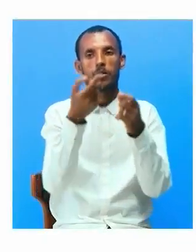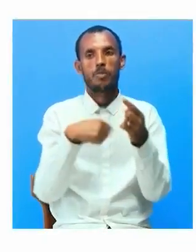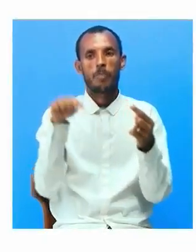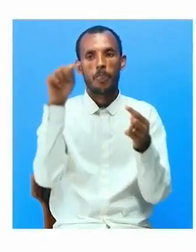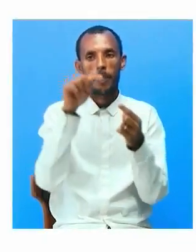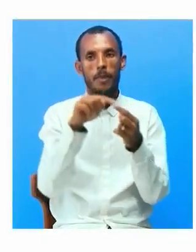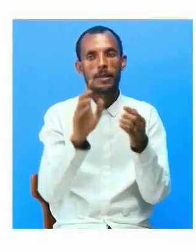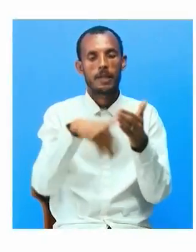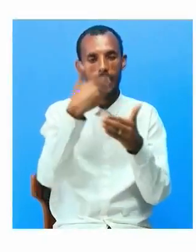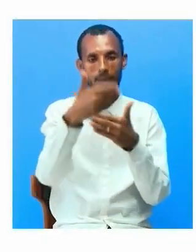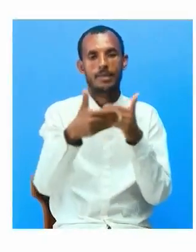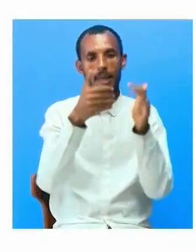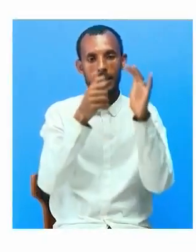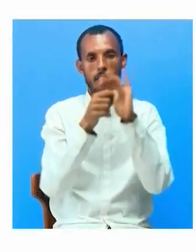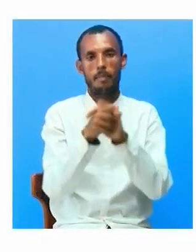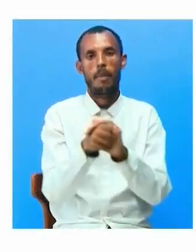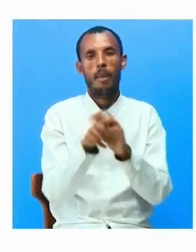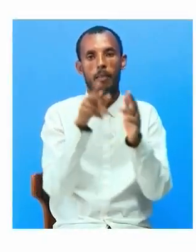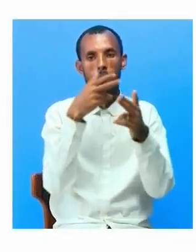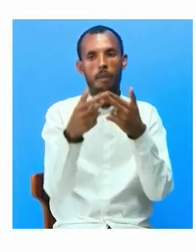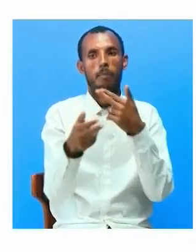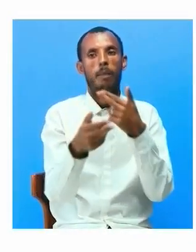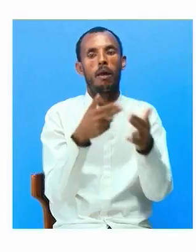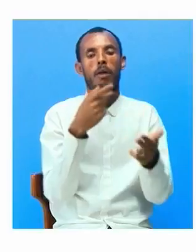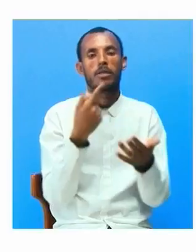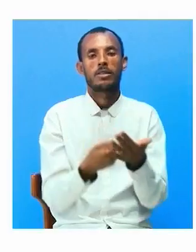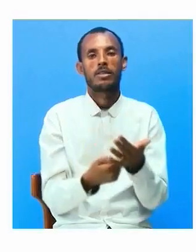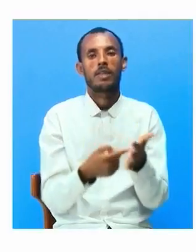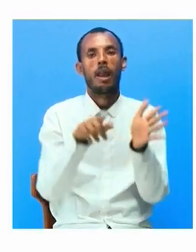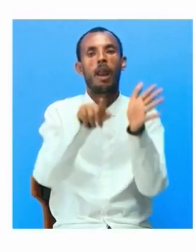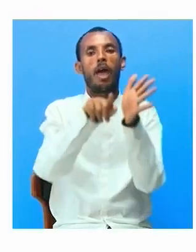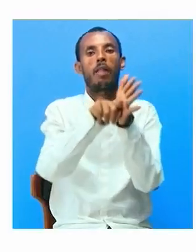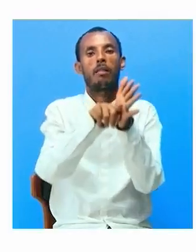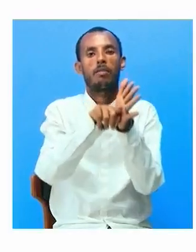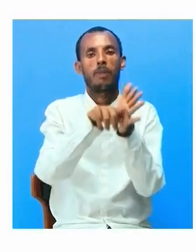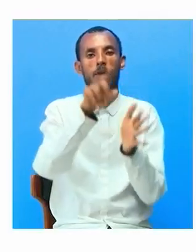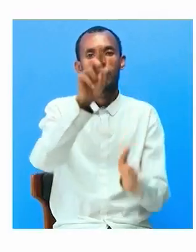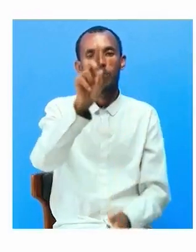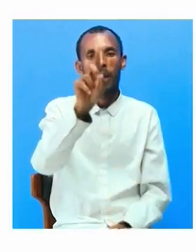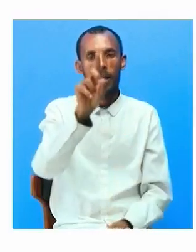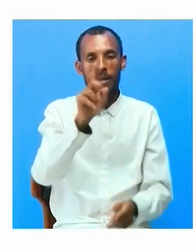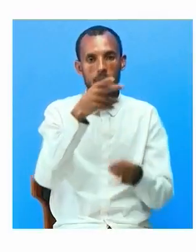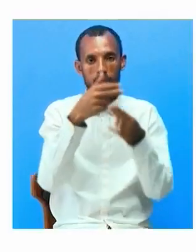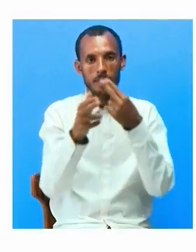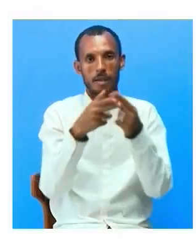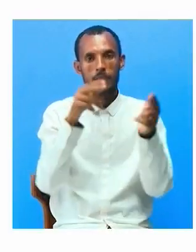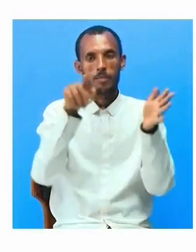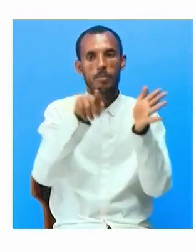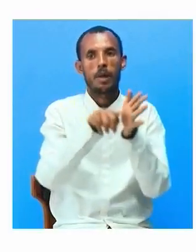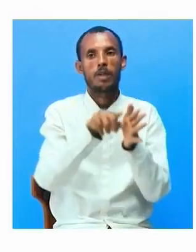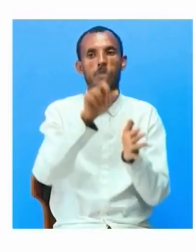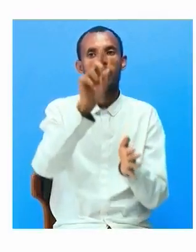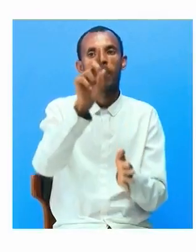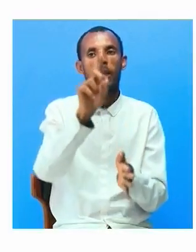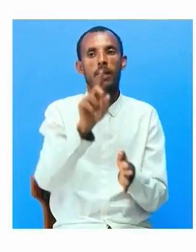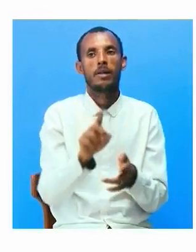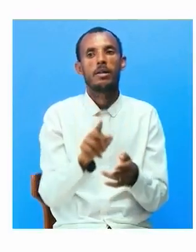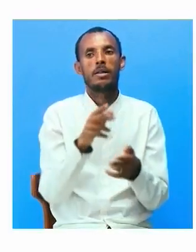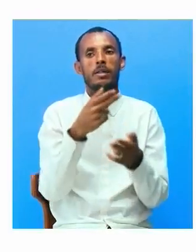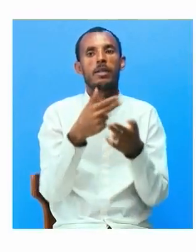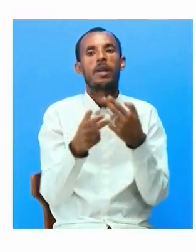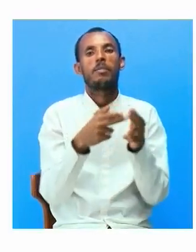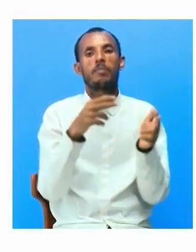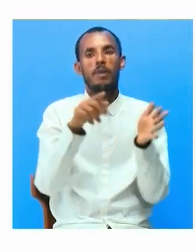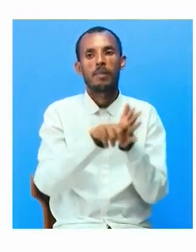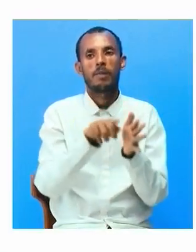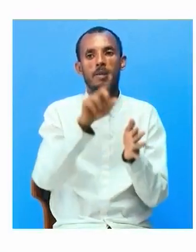the next example. Multiply this. Minus 1 times minus 1 times minus